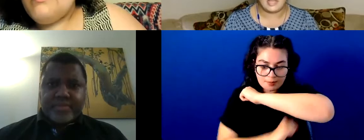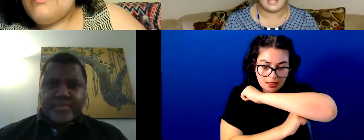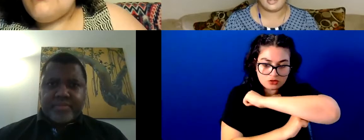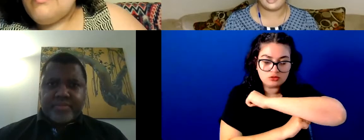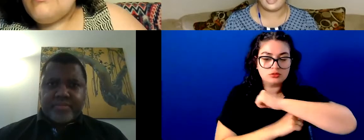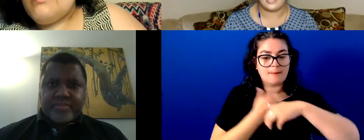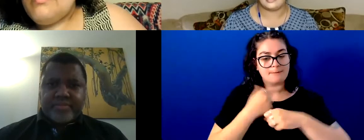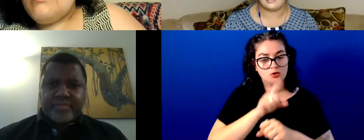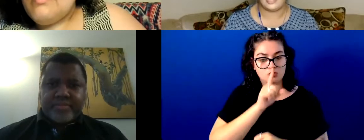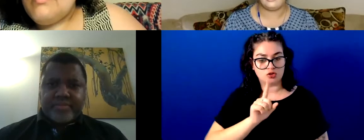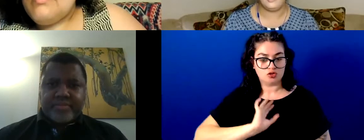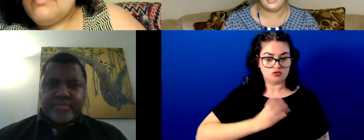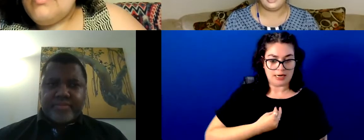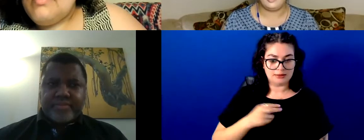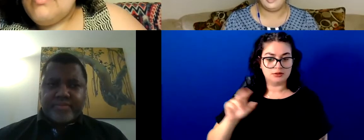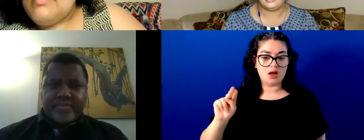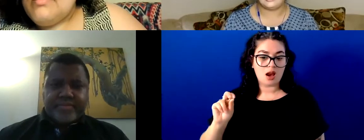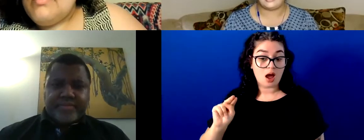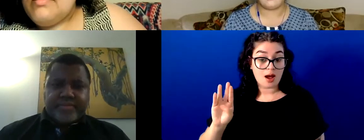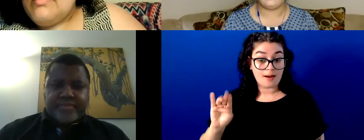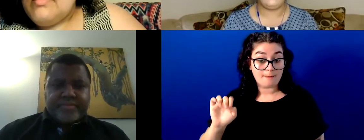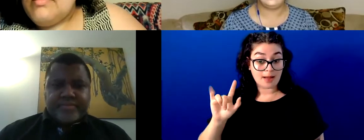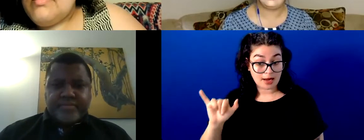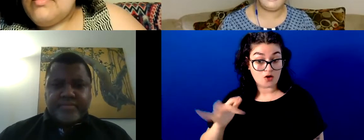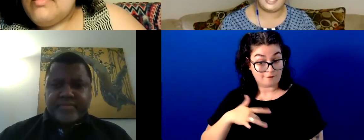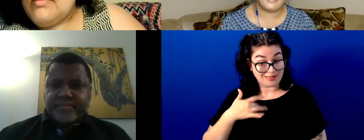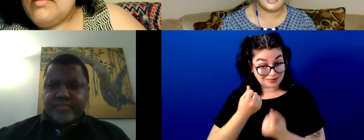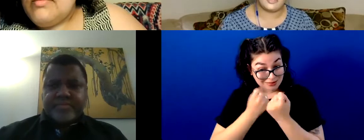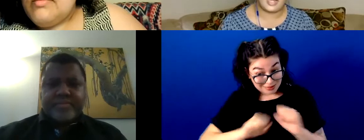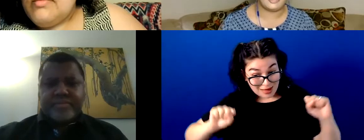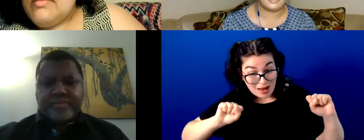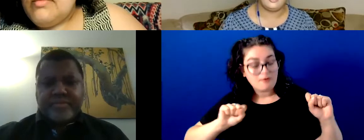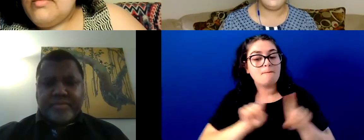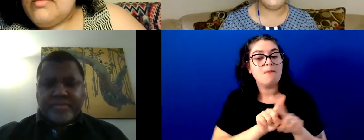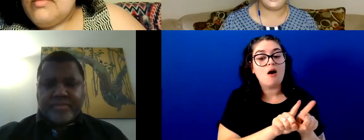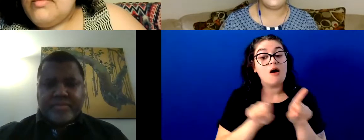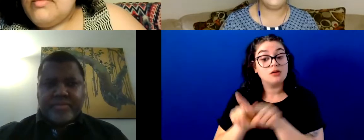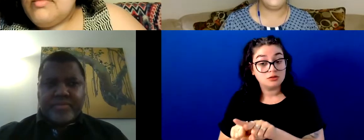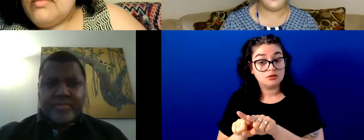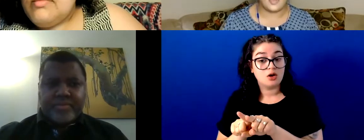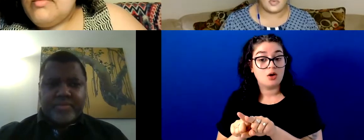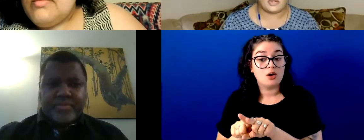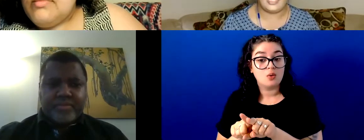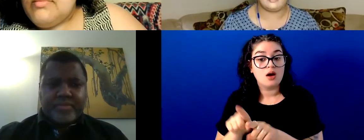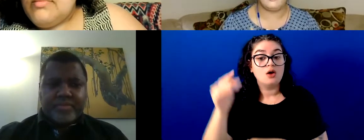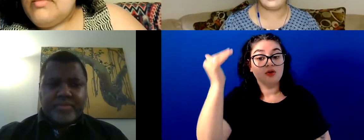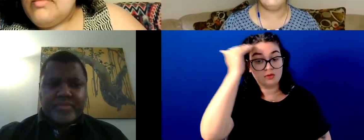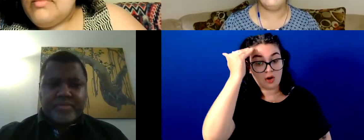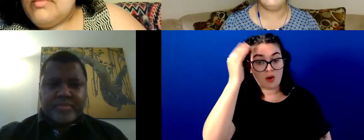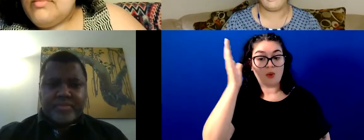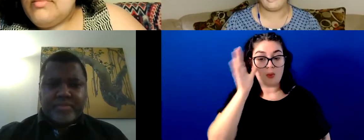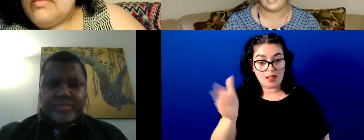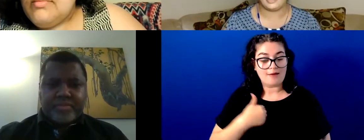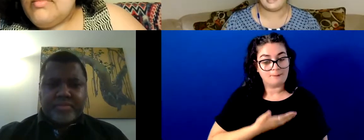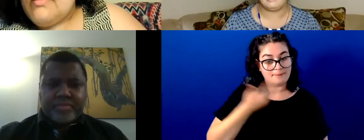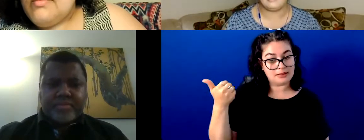that our trans and non-binary community is not only feeling safe when they go to their practitioner, but also knowing that they're going to get the most informative